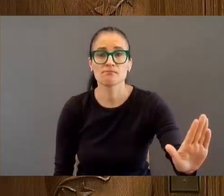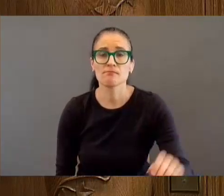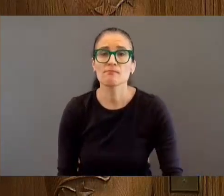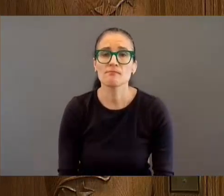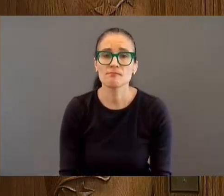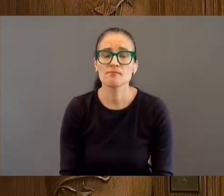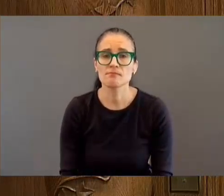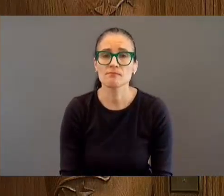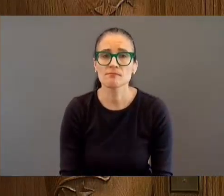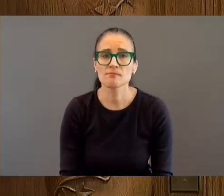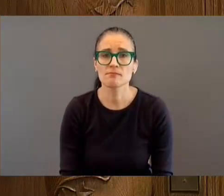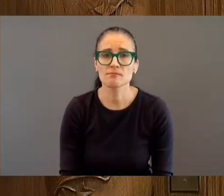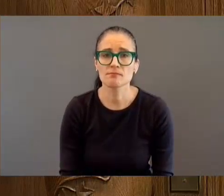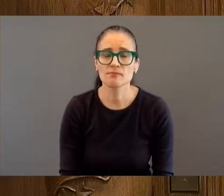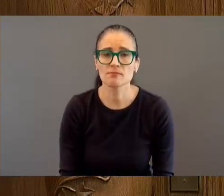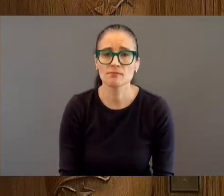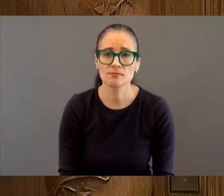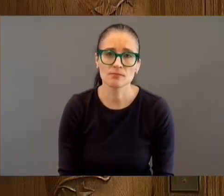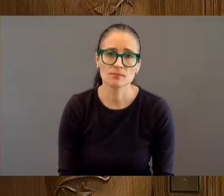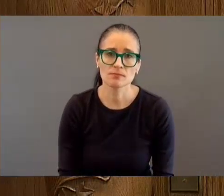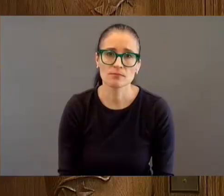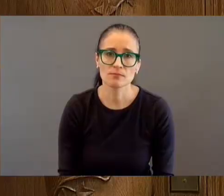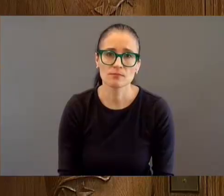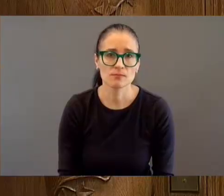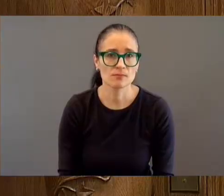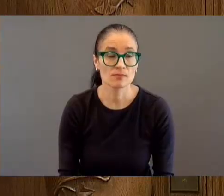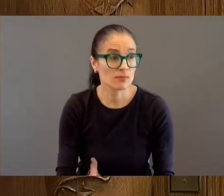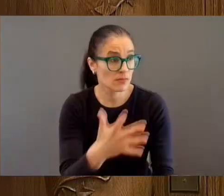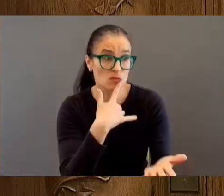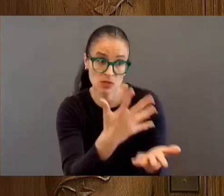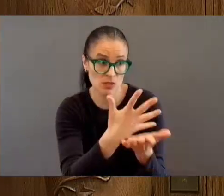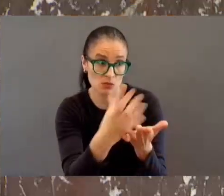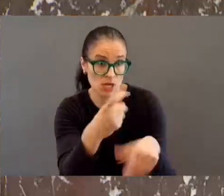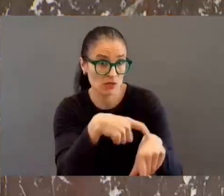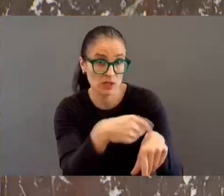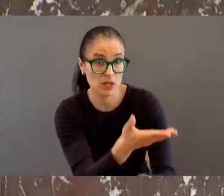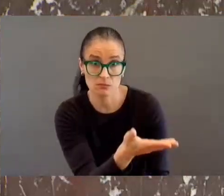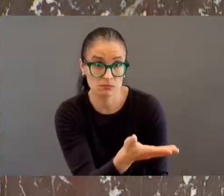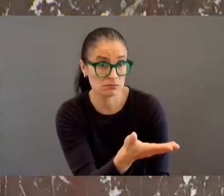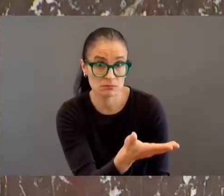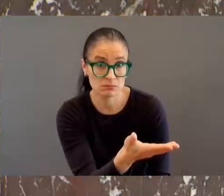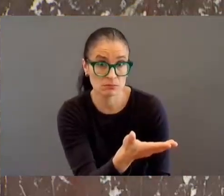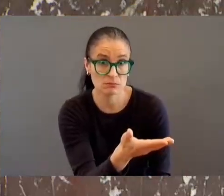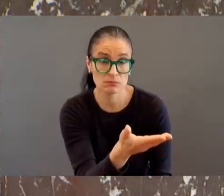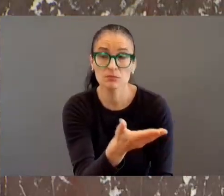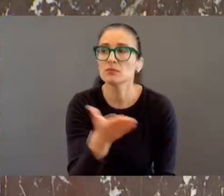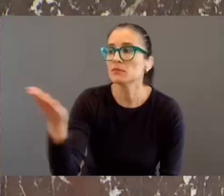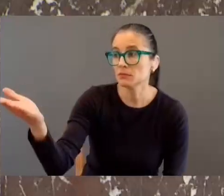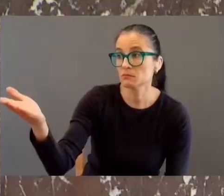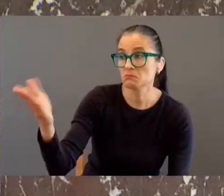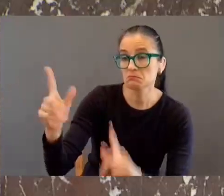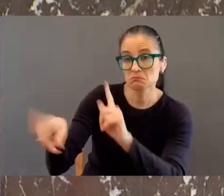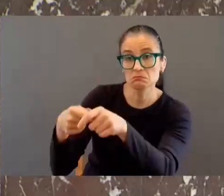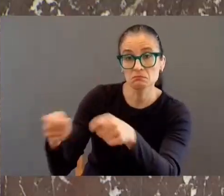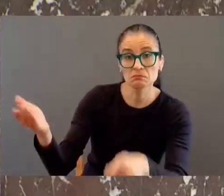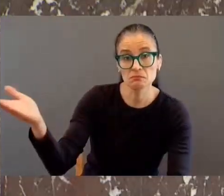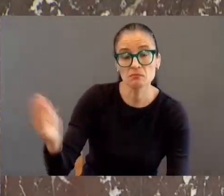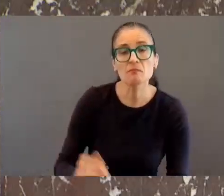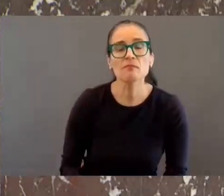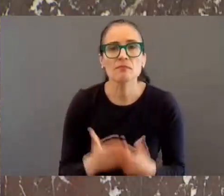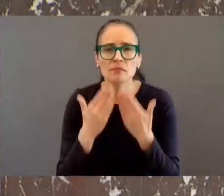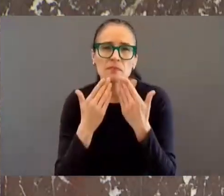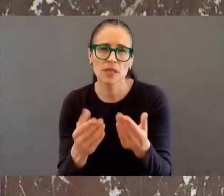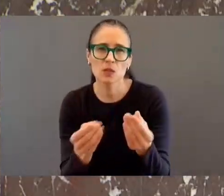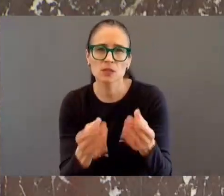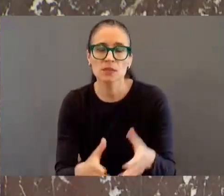It's your time. we are wasting our time, members. Minister will conclude. Thank you so much, Honourable Speaker. Honourable Speaker, we have been taking on encampments